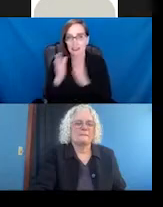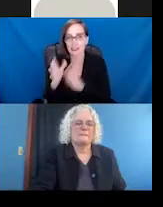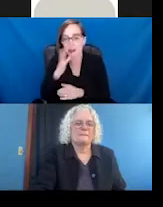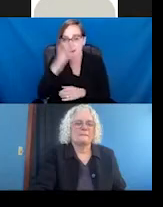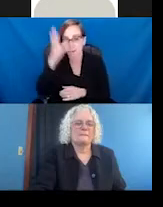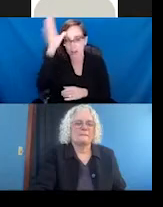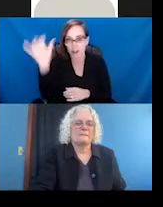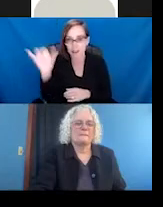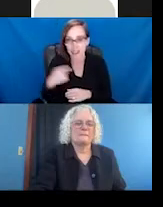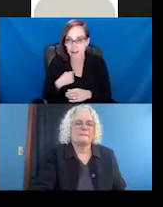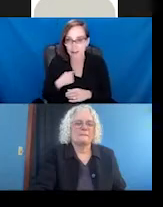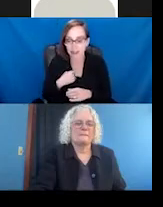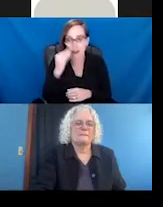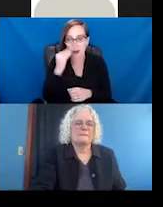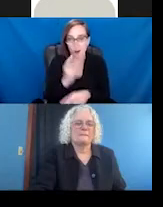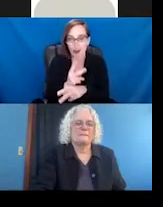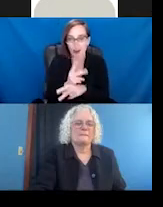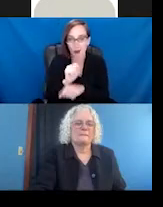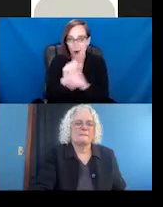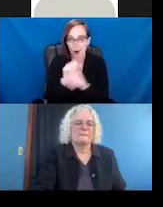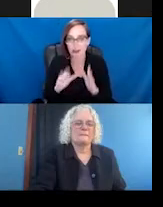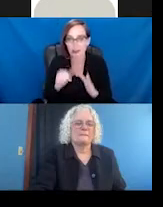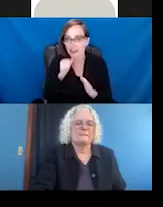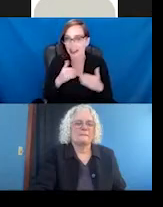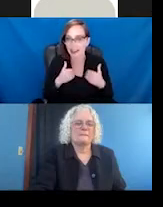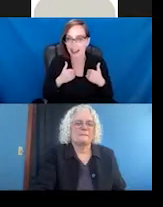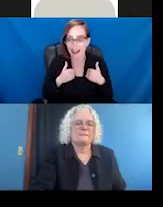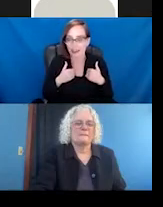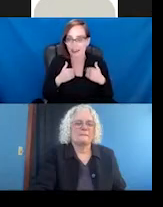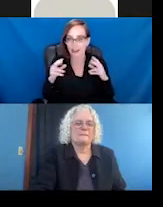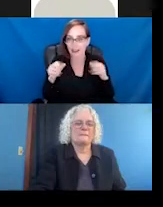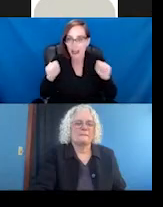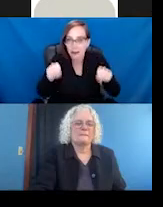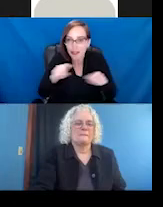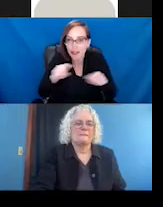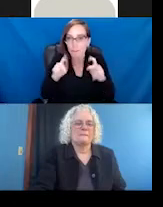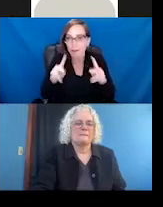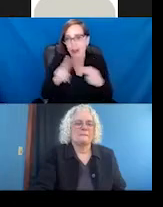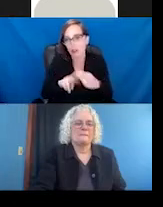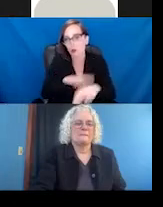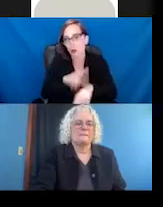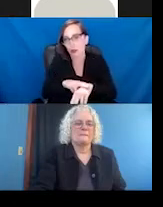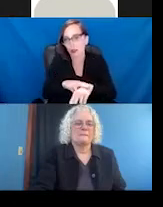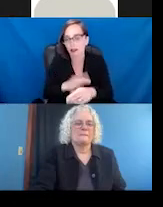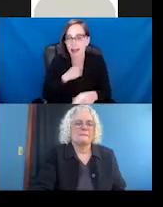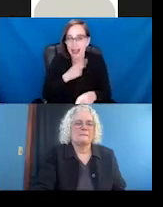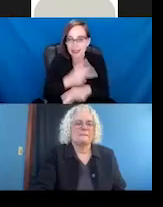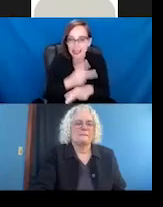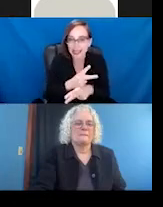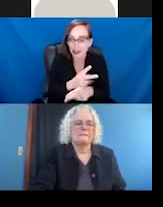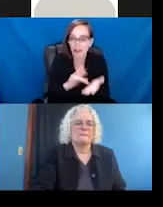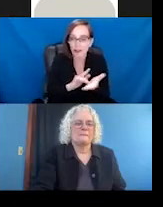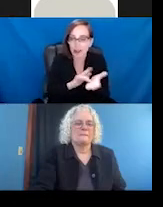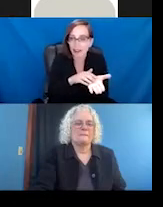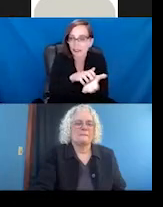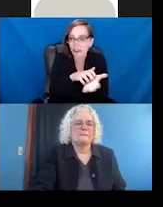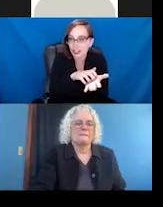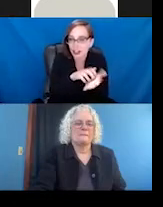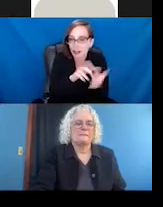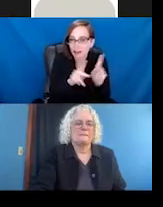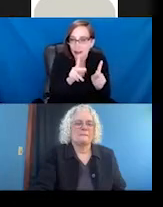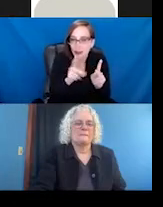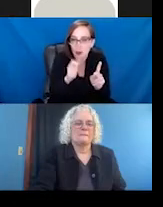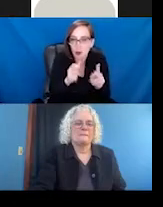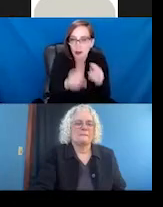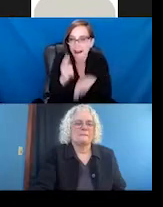workers, don't have the privilege of going back to normalcy. Caring for medically fragile people who are still very much so at risk